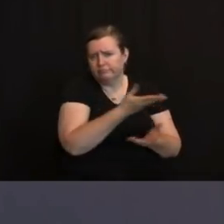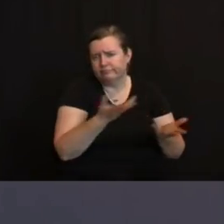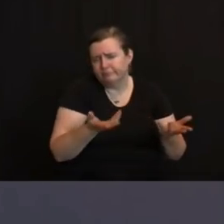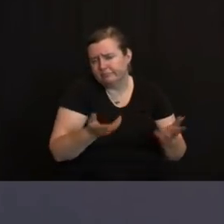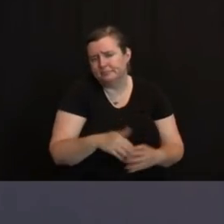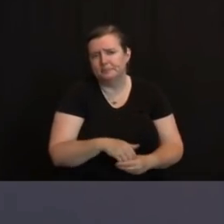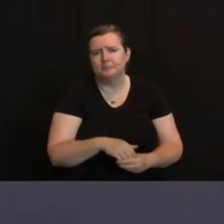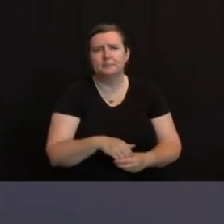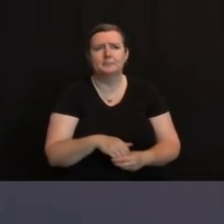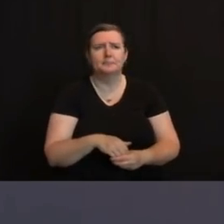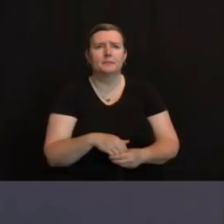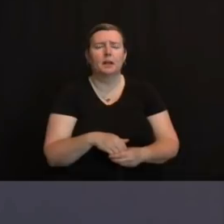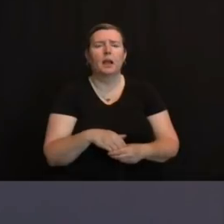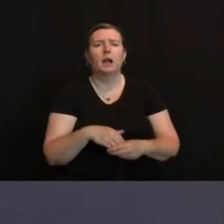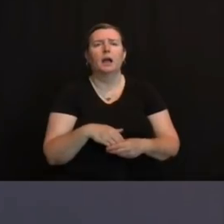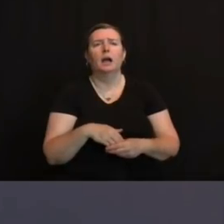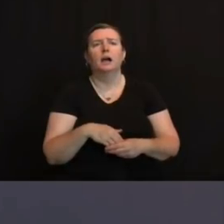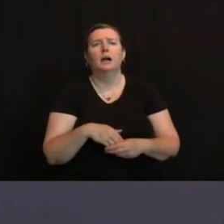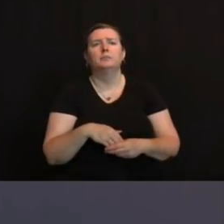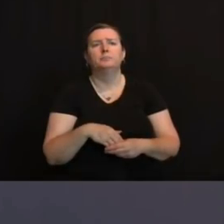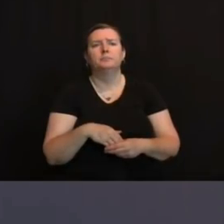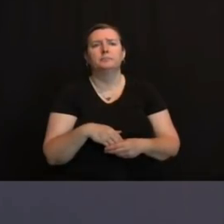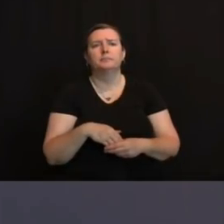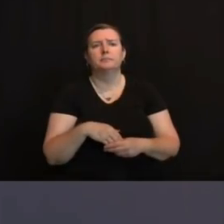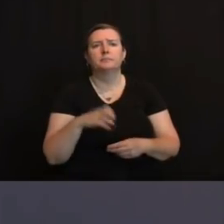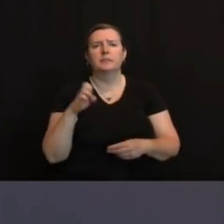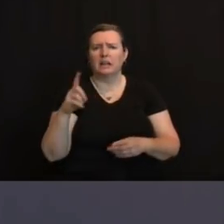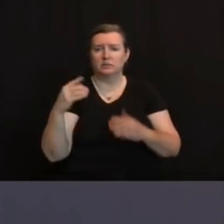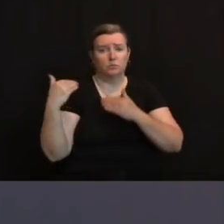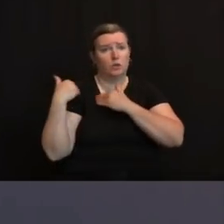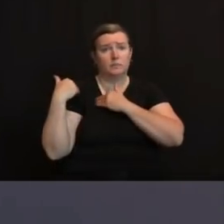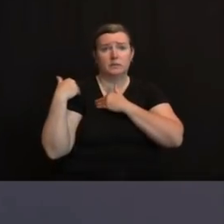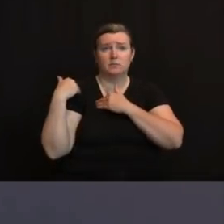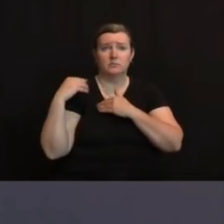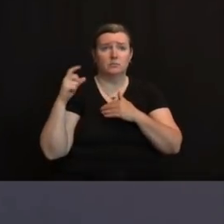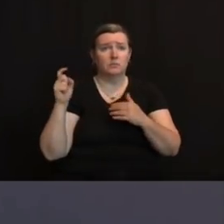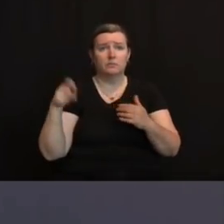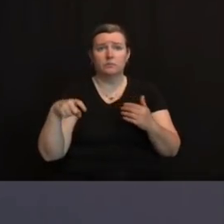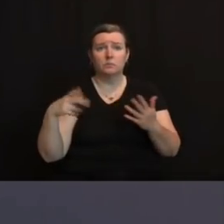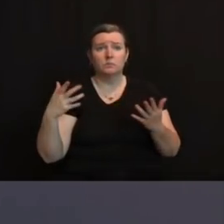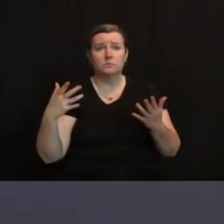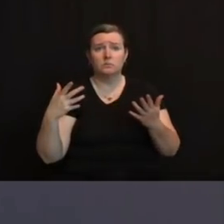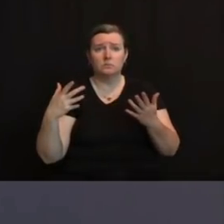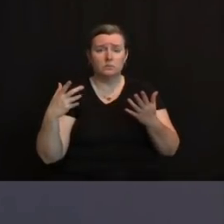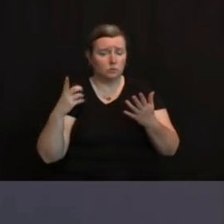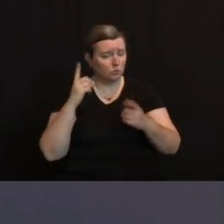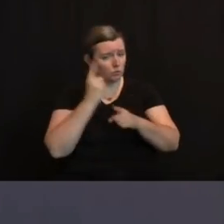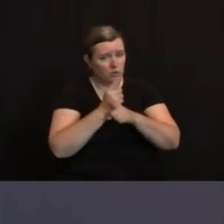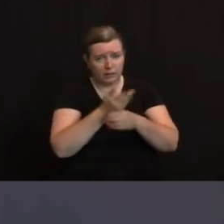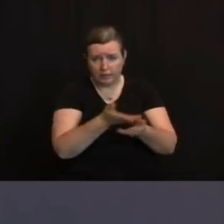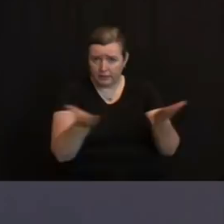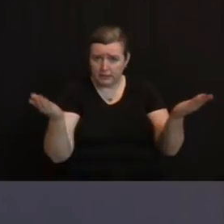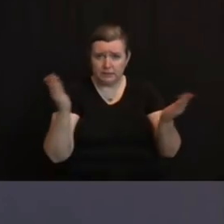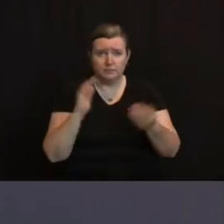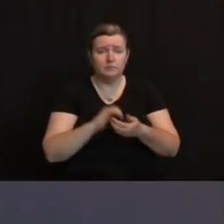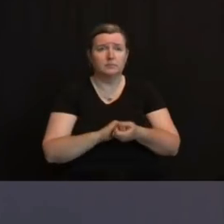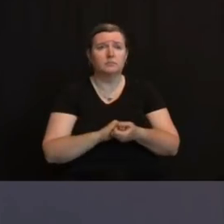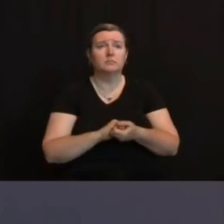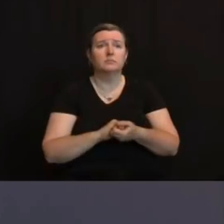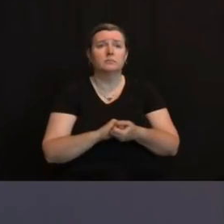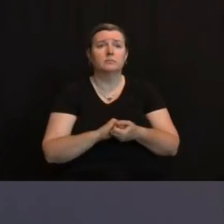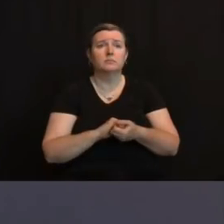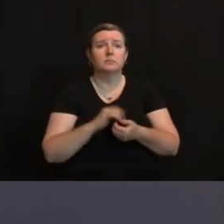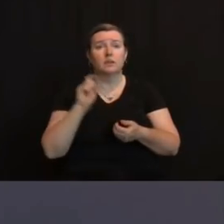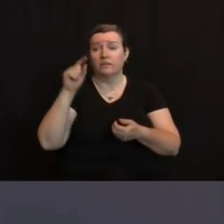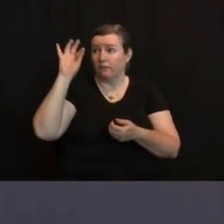do the right thing by folks whose lives were lost that had nothing to do with federal cash. It's to do the right thing and honor